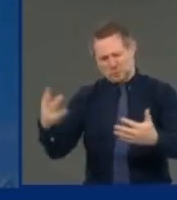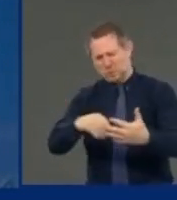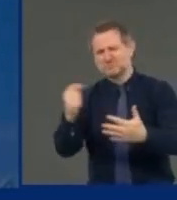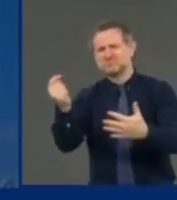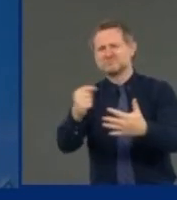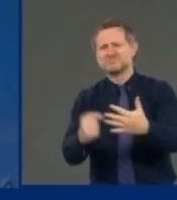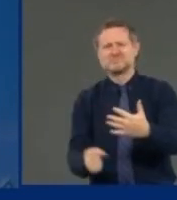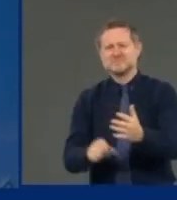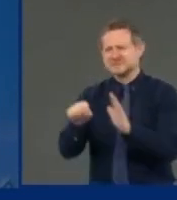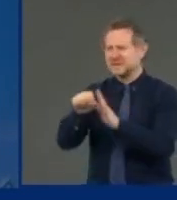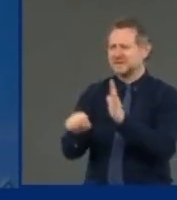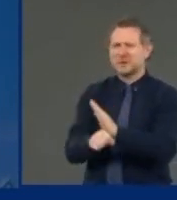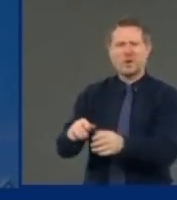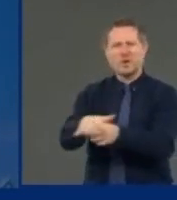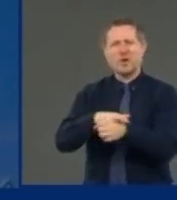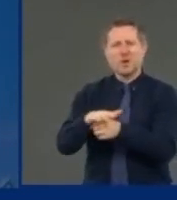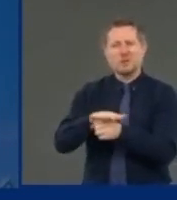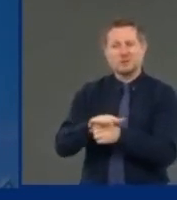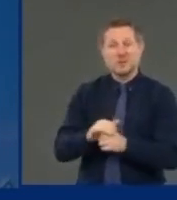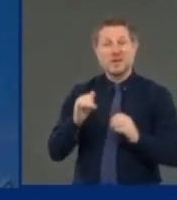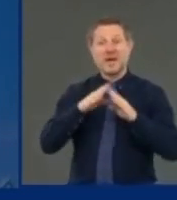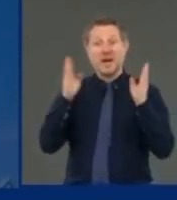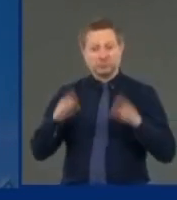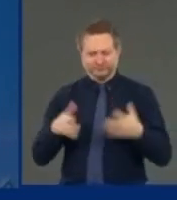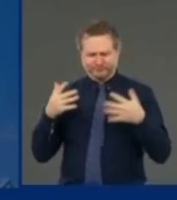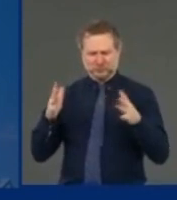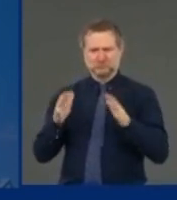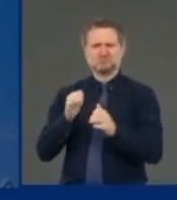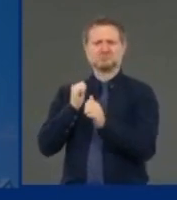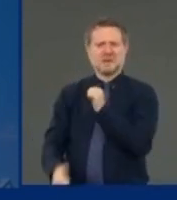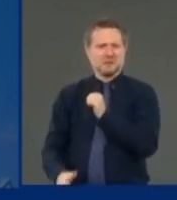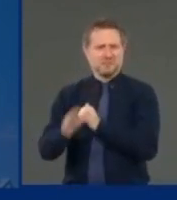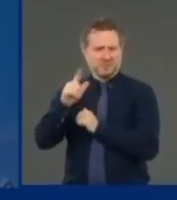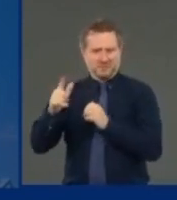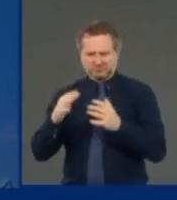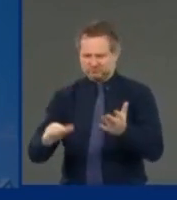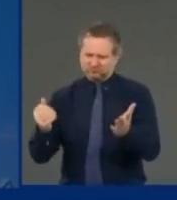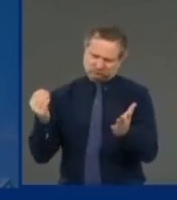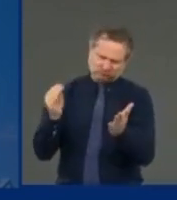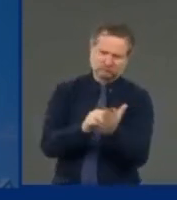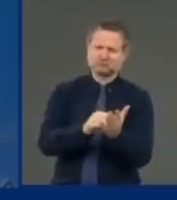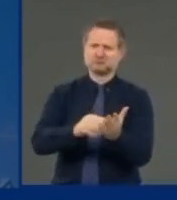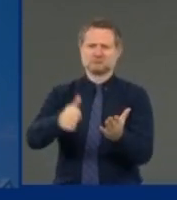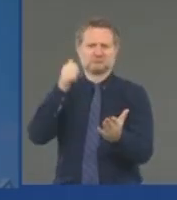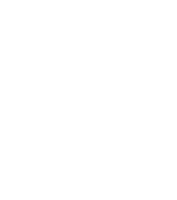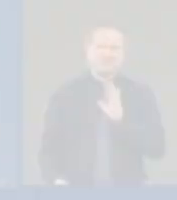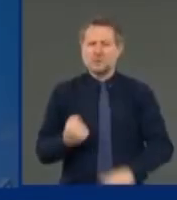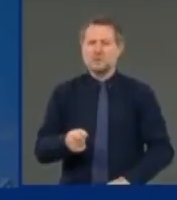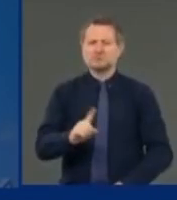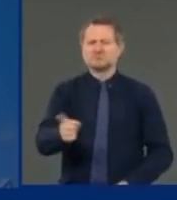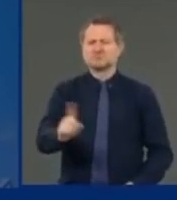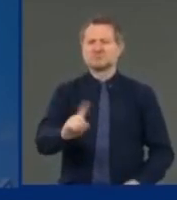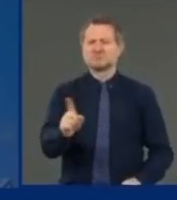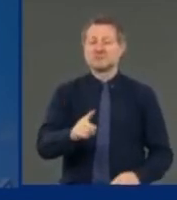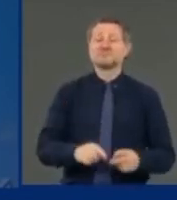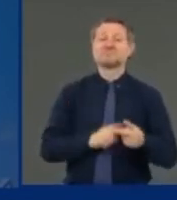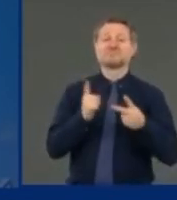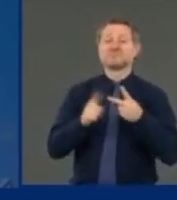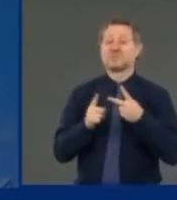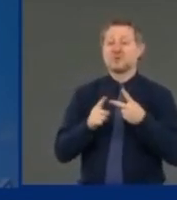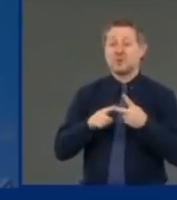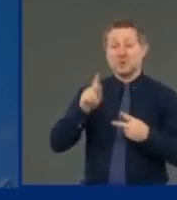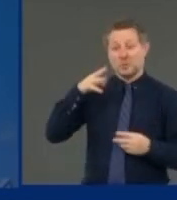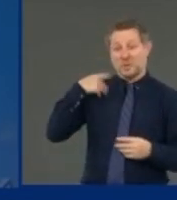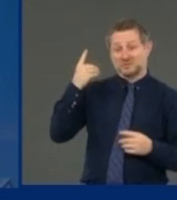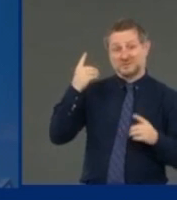House passed a bill that did it, that also provides funding for testing. Washington was very